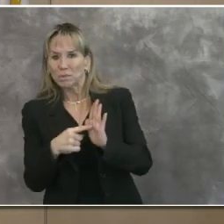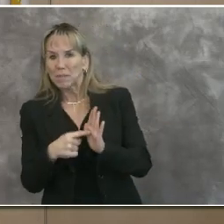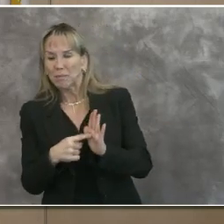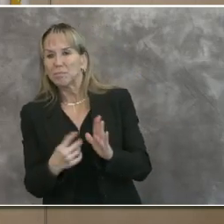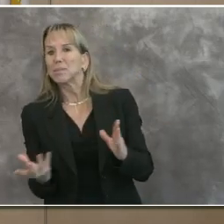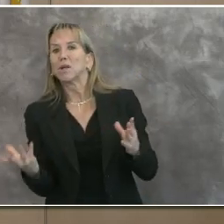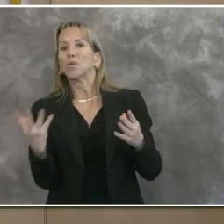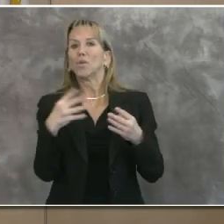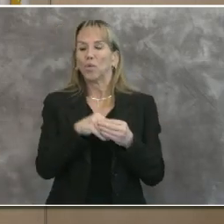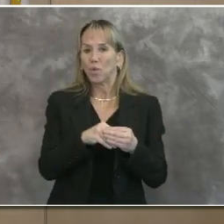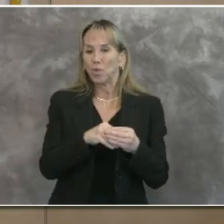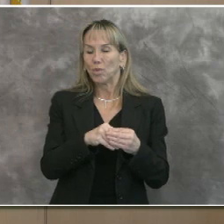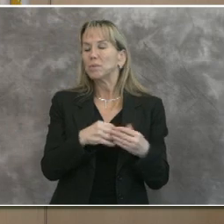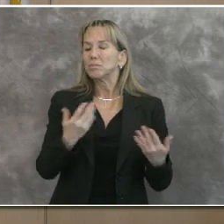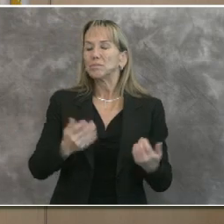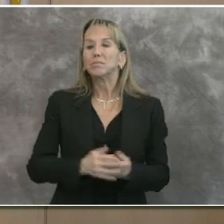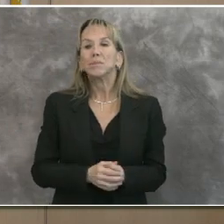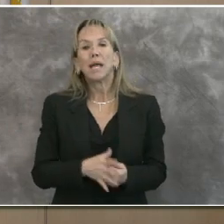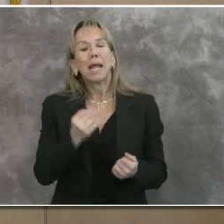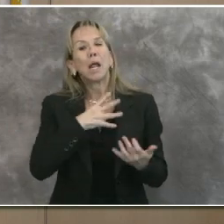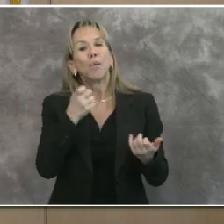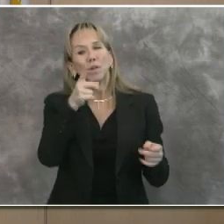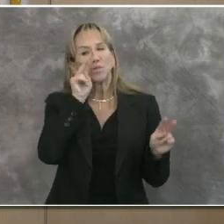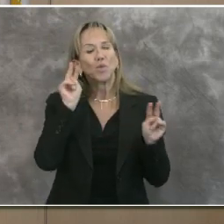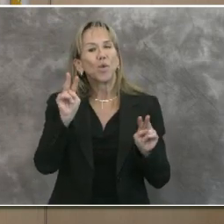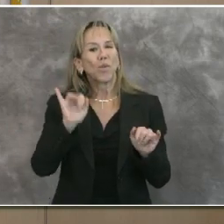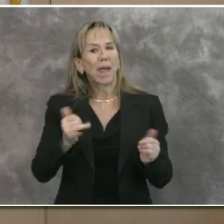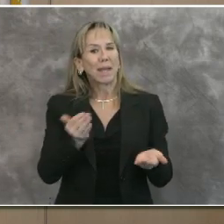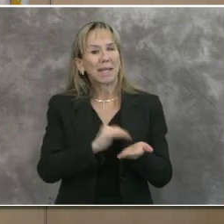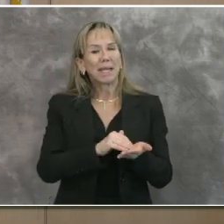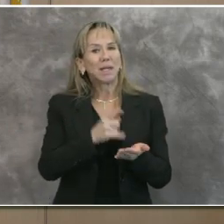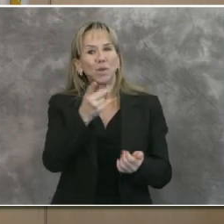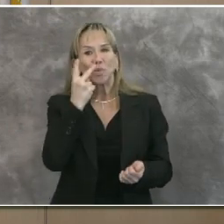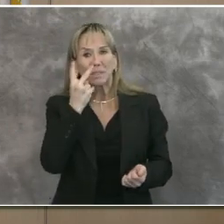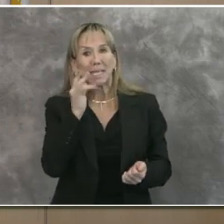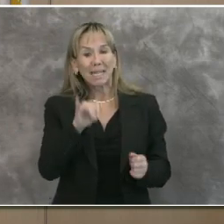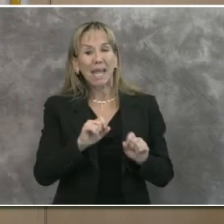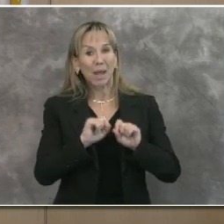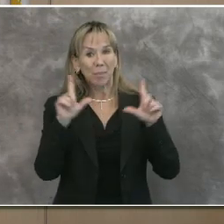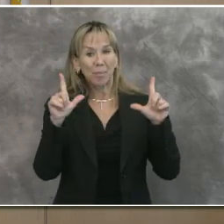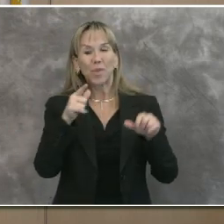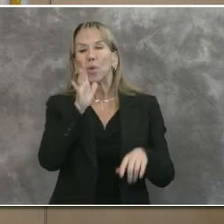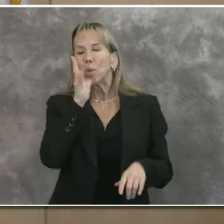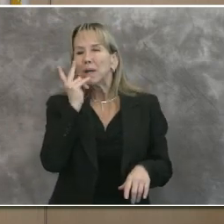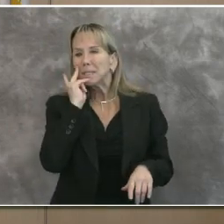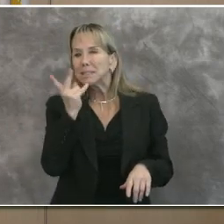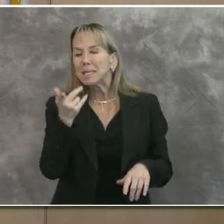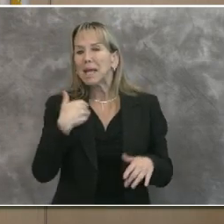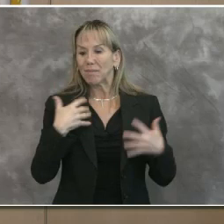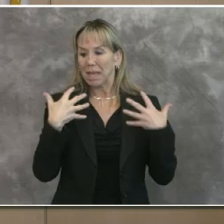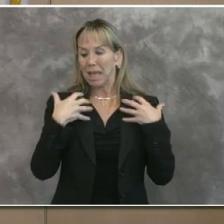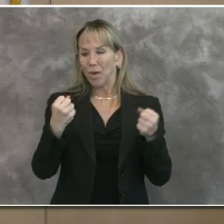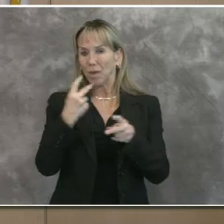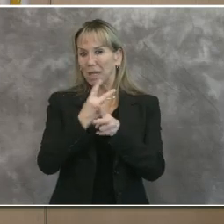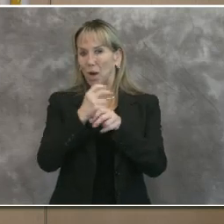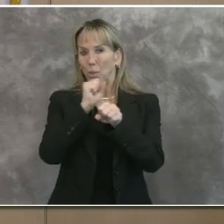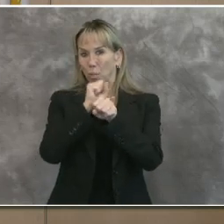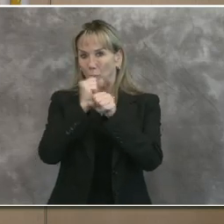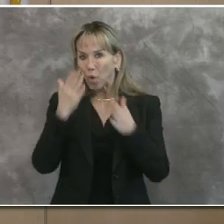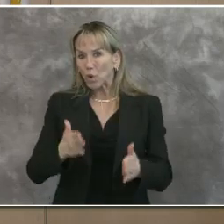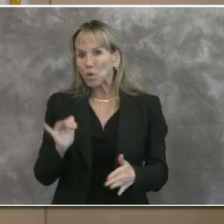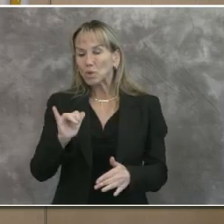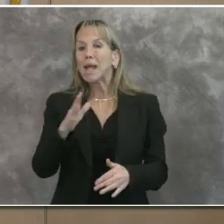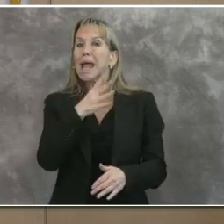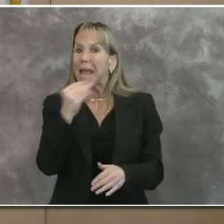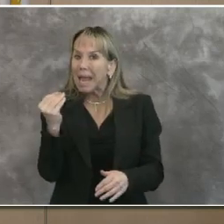that, I'd ask you to take a look at that. Included there is also healthcare workers and